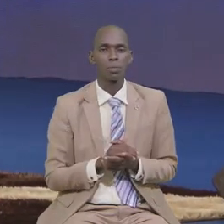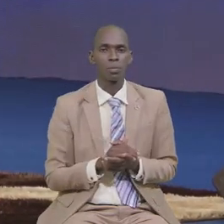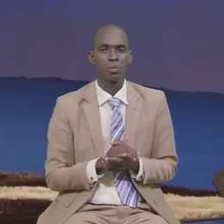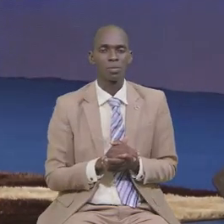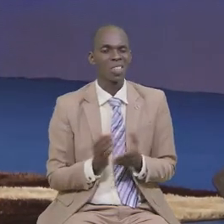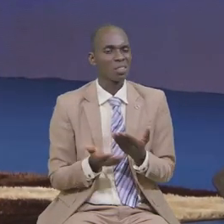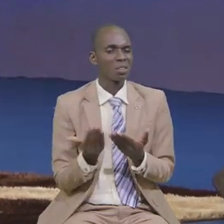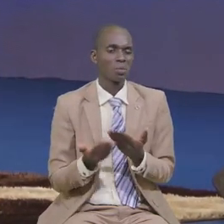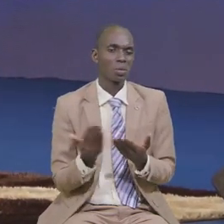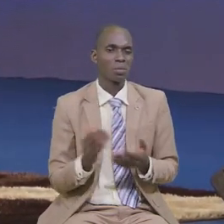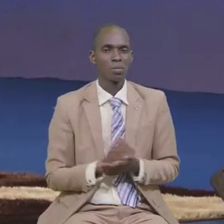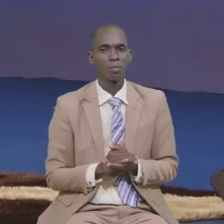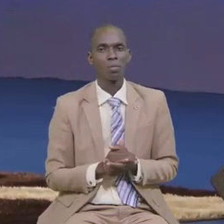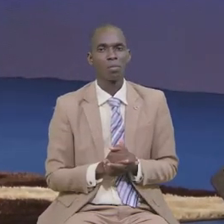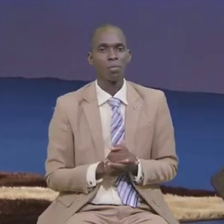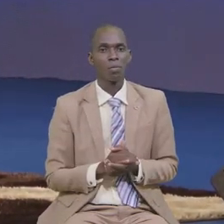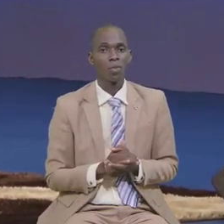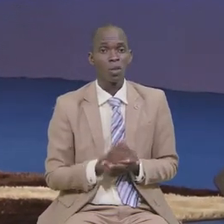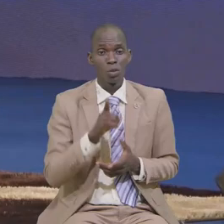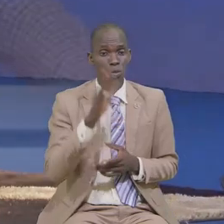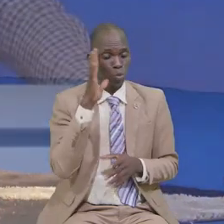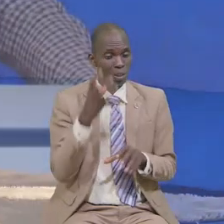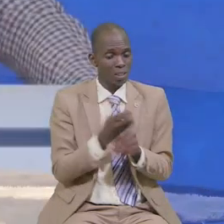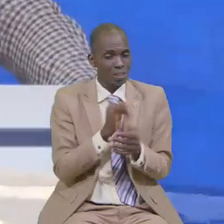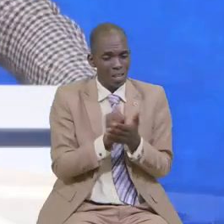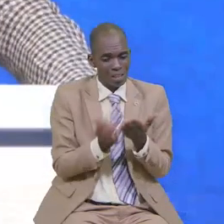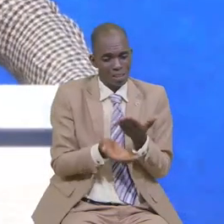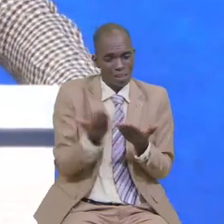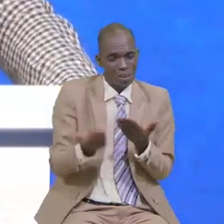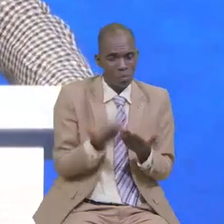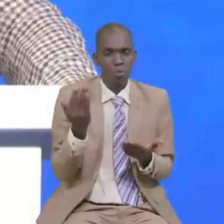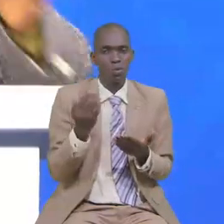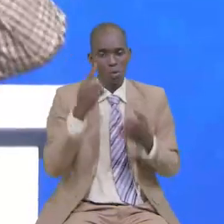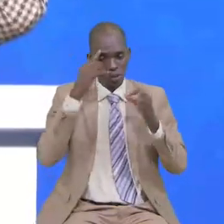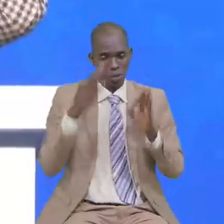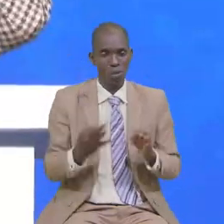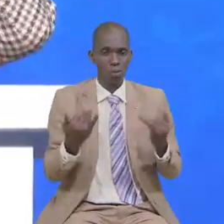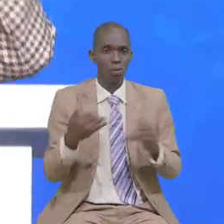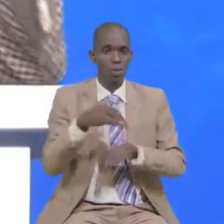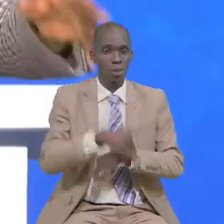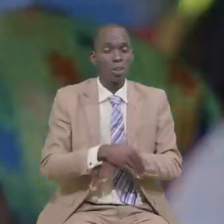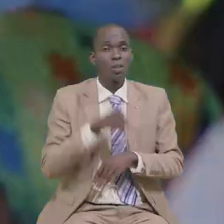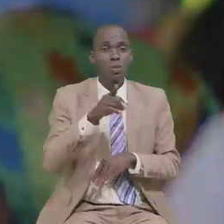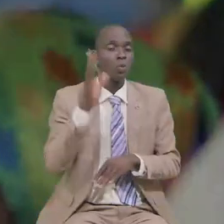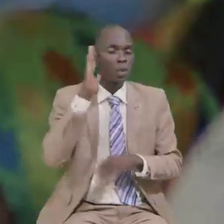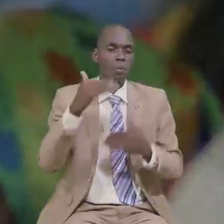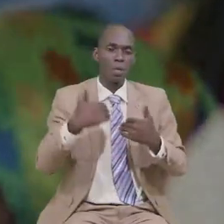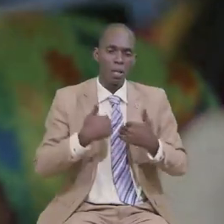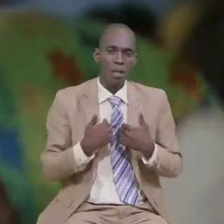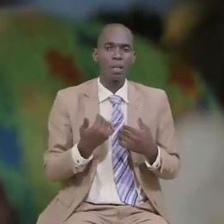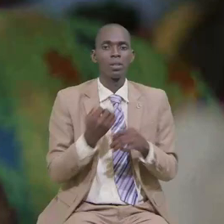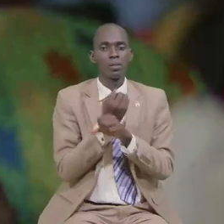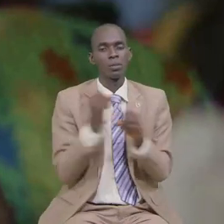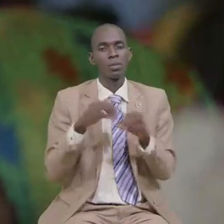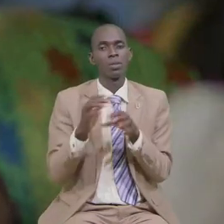Simple. You take that simple step tonight, you will have salvation.